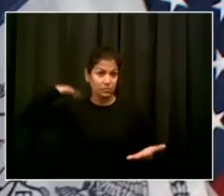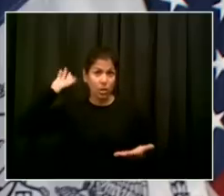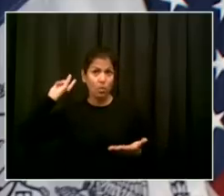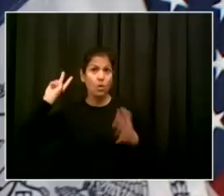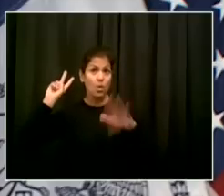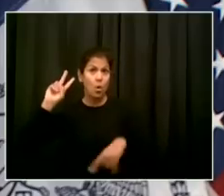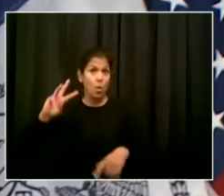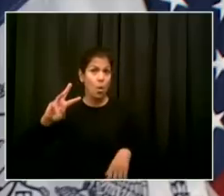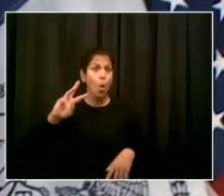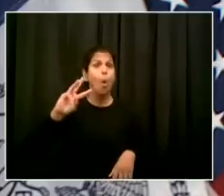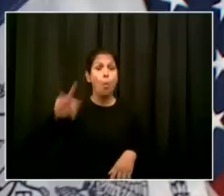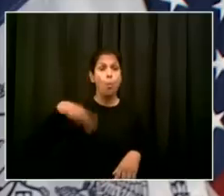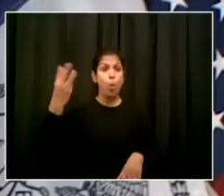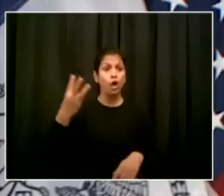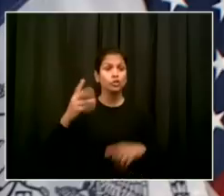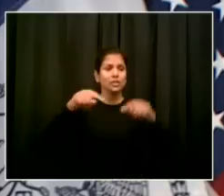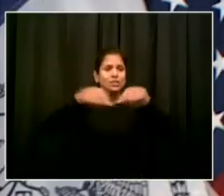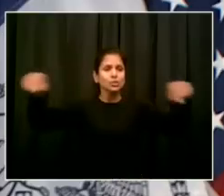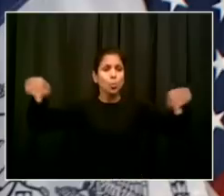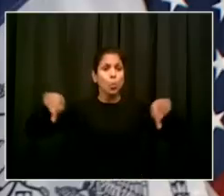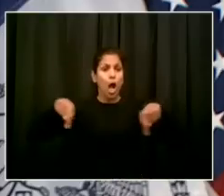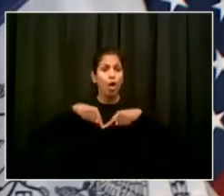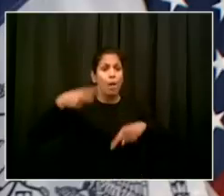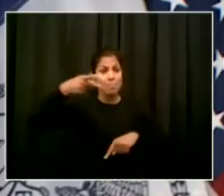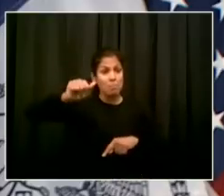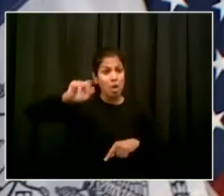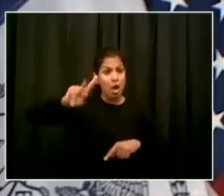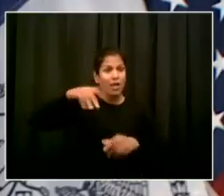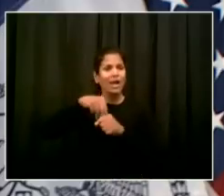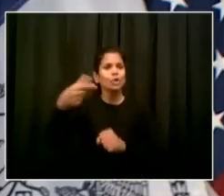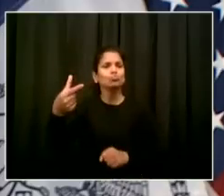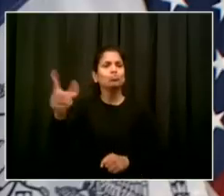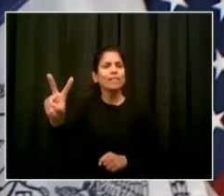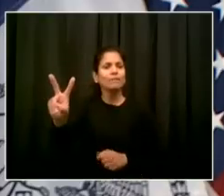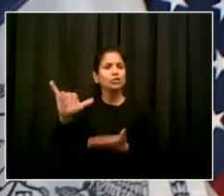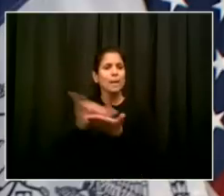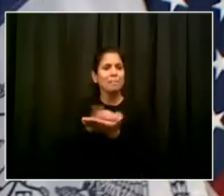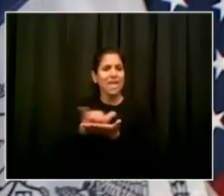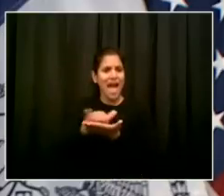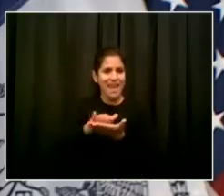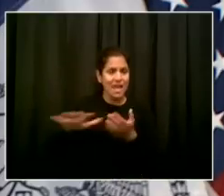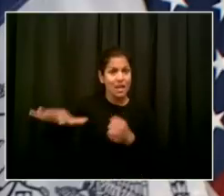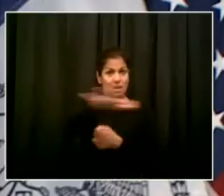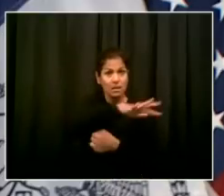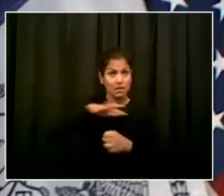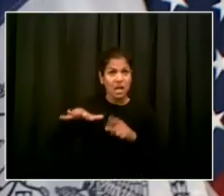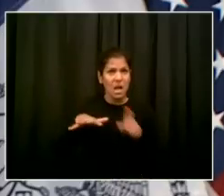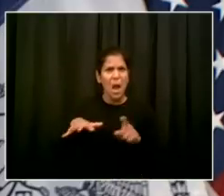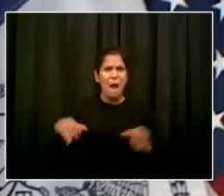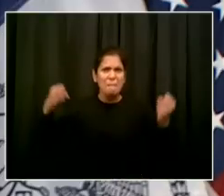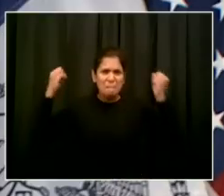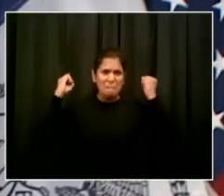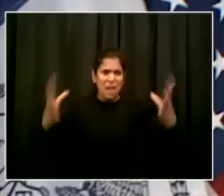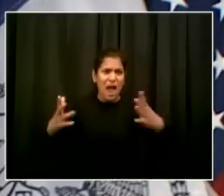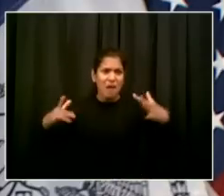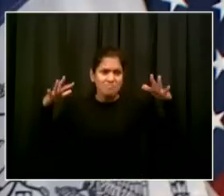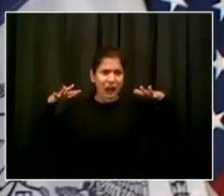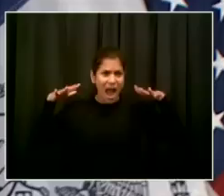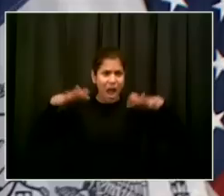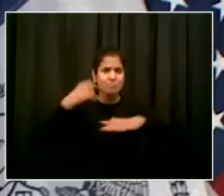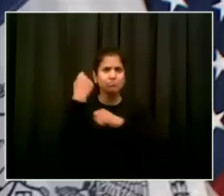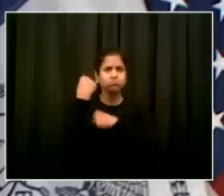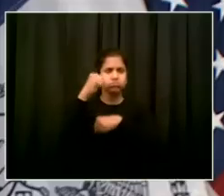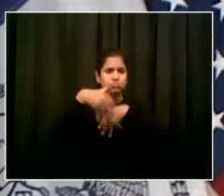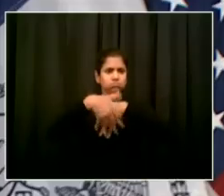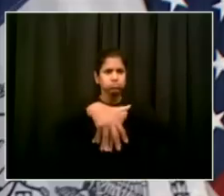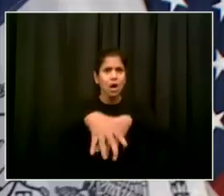in Borough Park, there's been very few police officers present. The pictures show a little